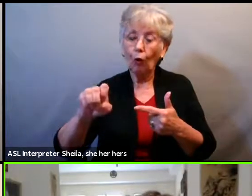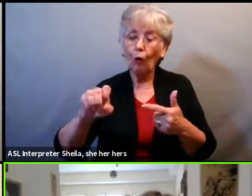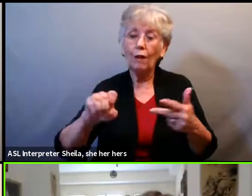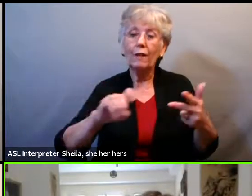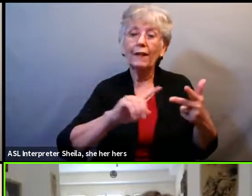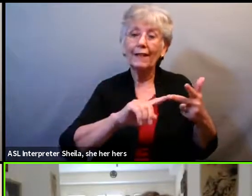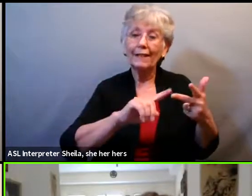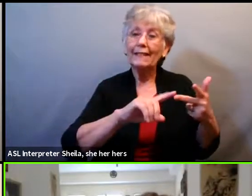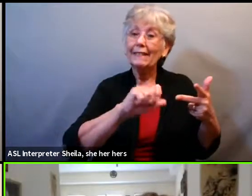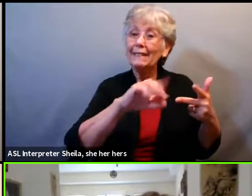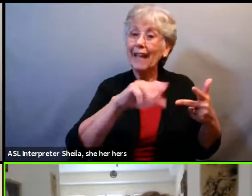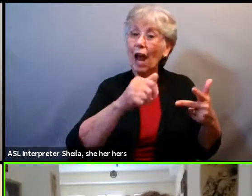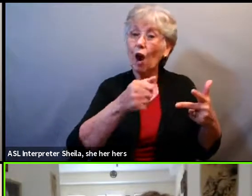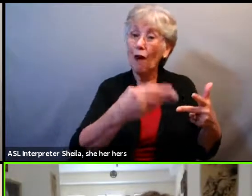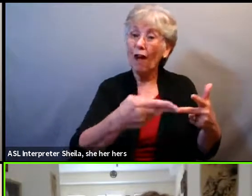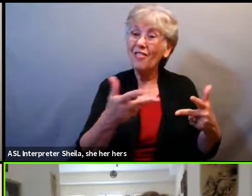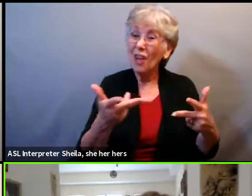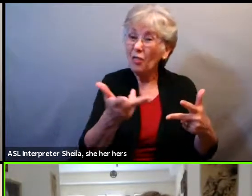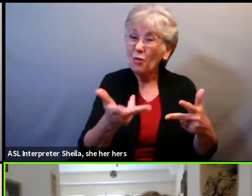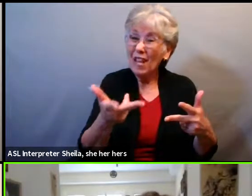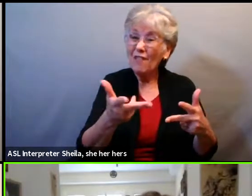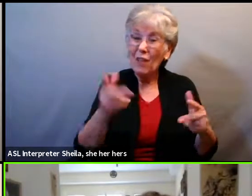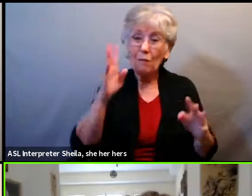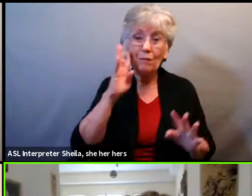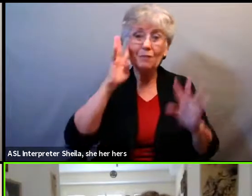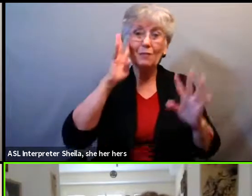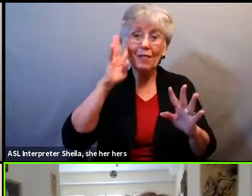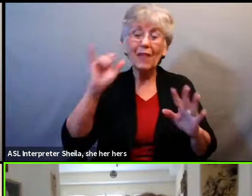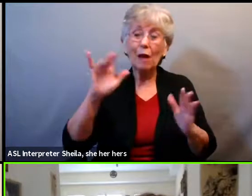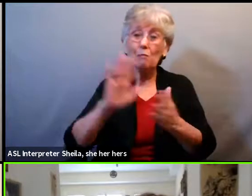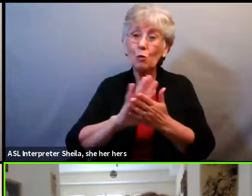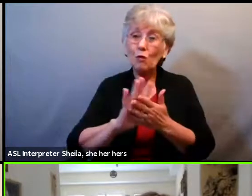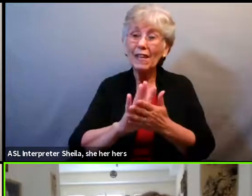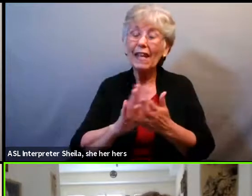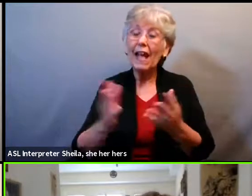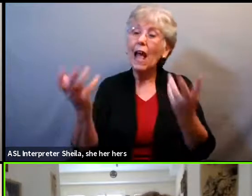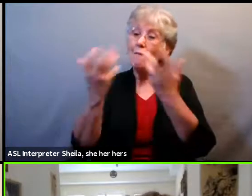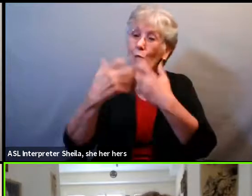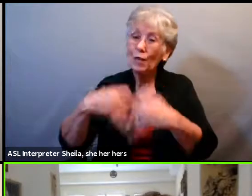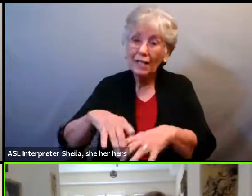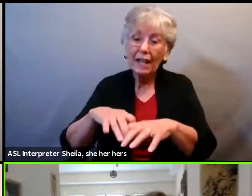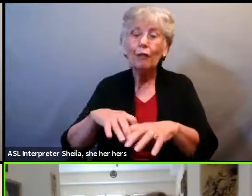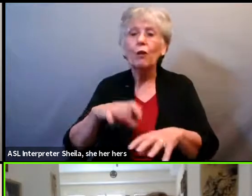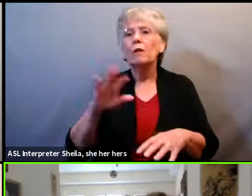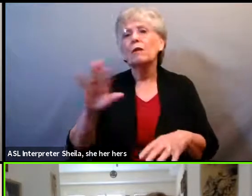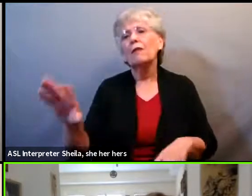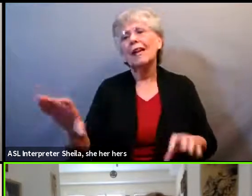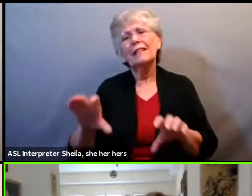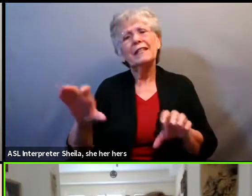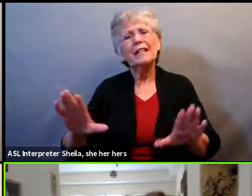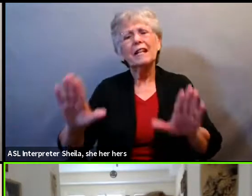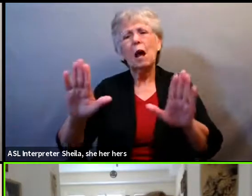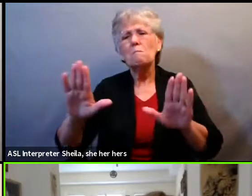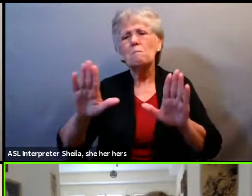putting it together, because it is an amazing job. And